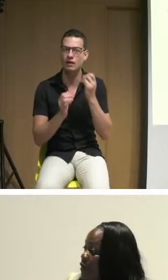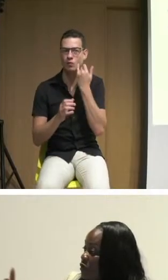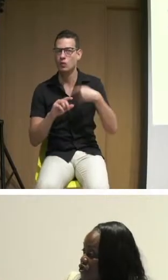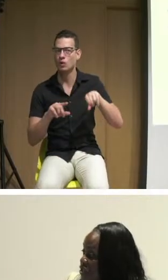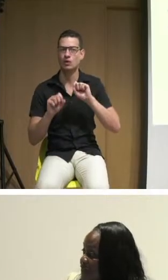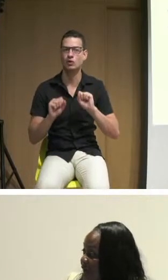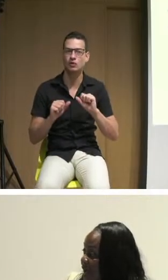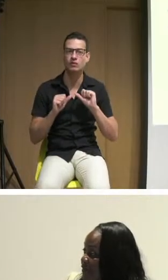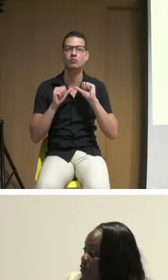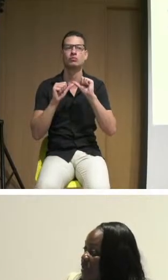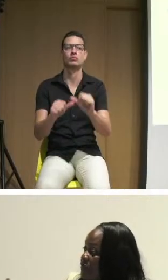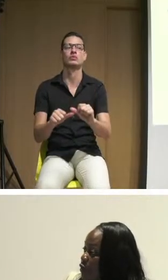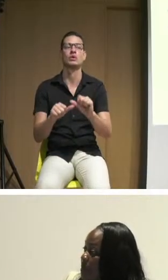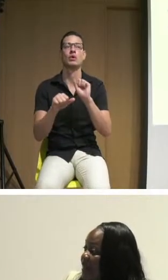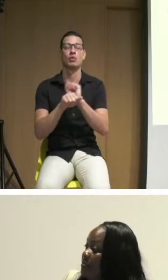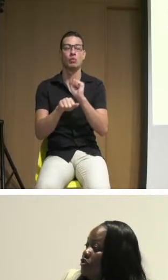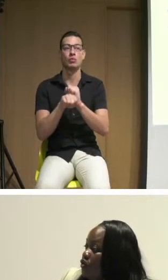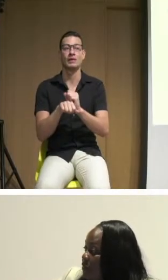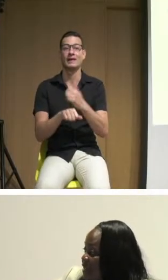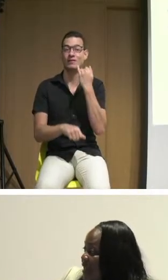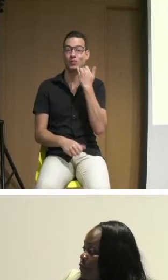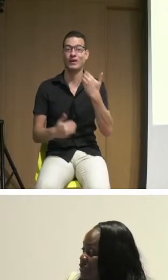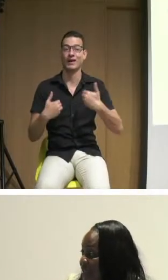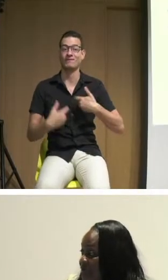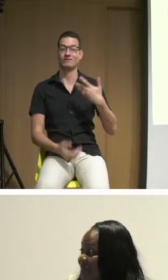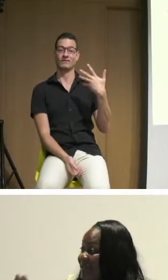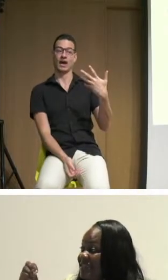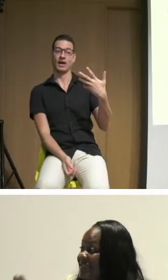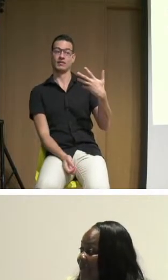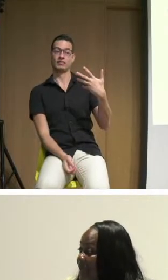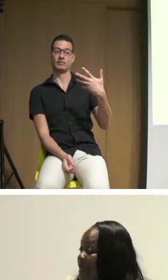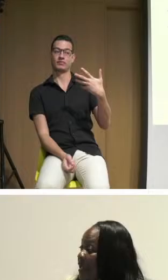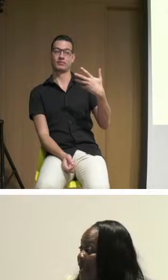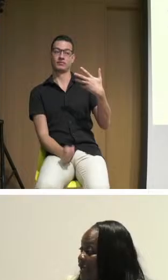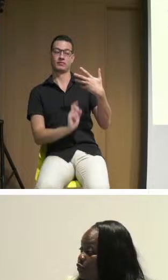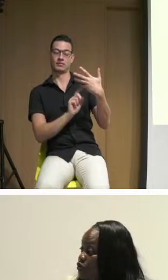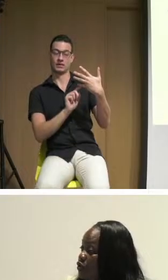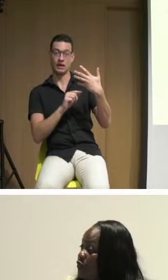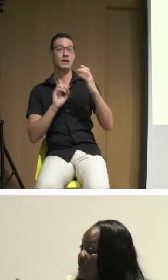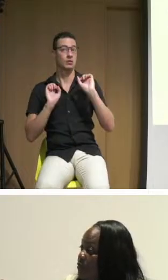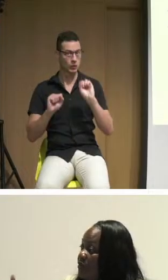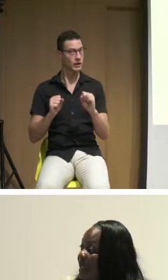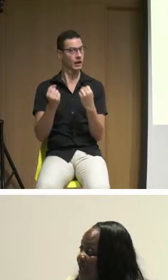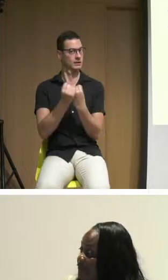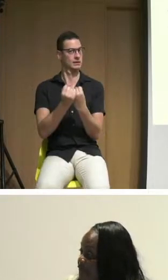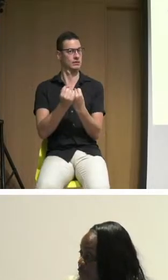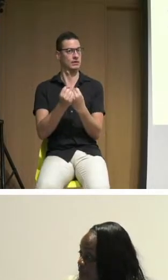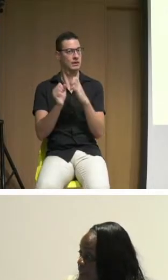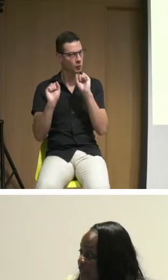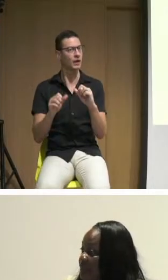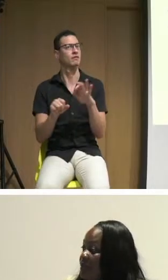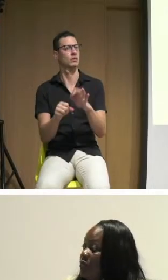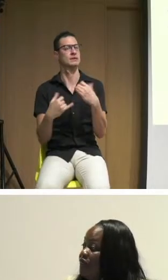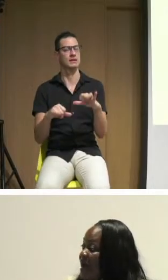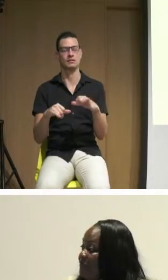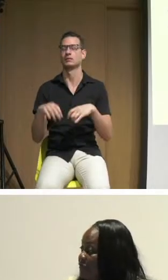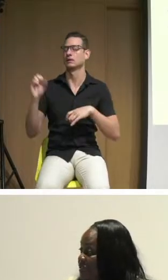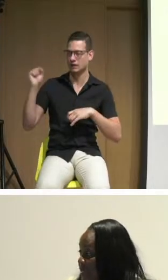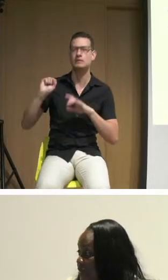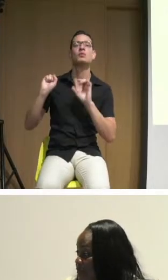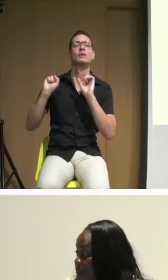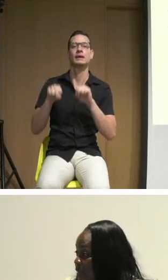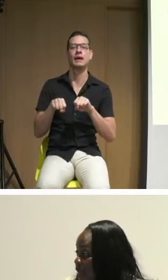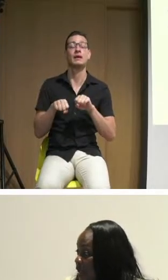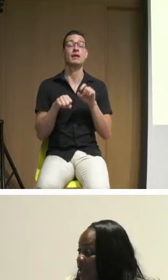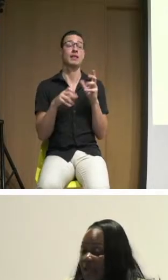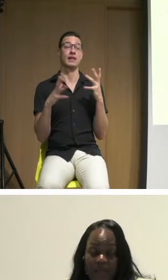if there were just 5 and we could vote by the majority that was there. That is not Gotcha. actual. So if we were to have a vote and there were 5 of us